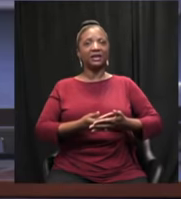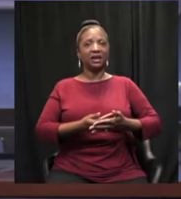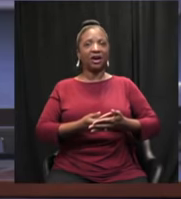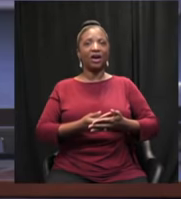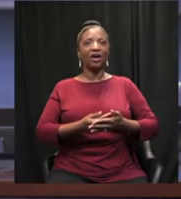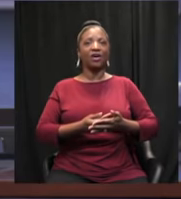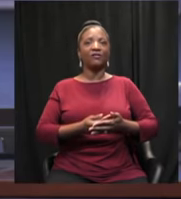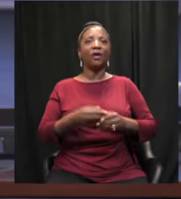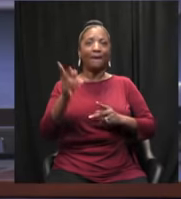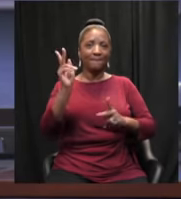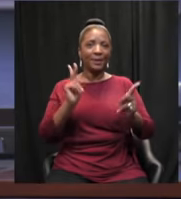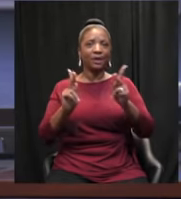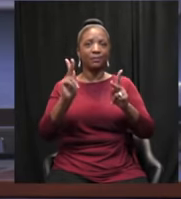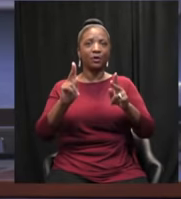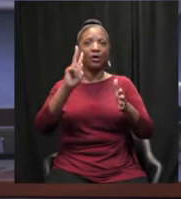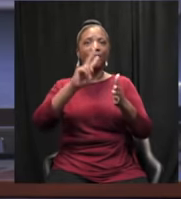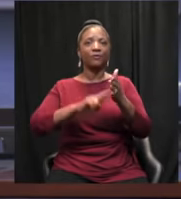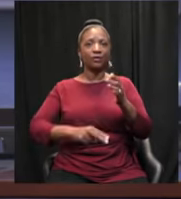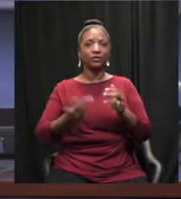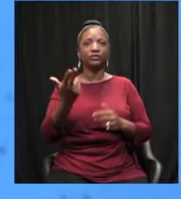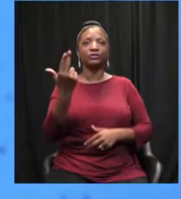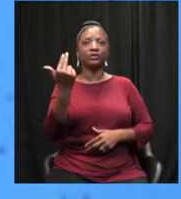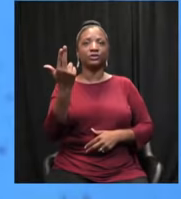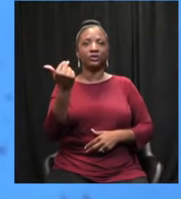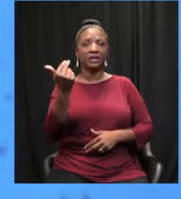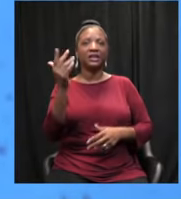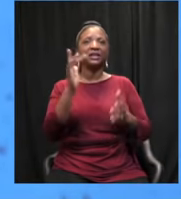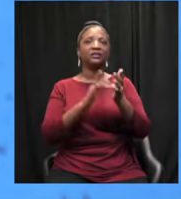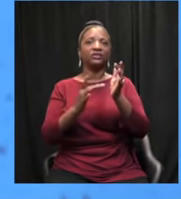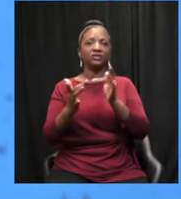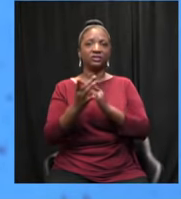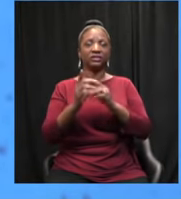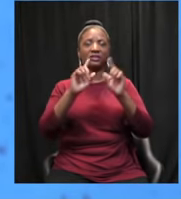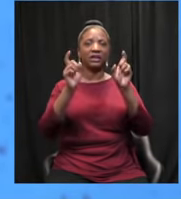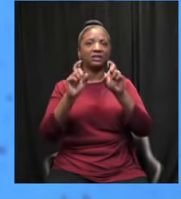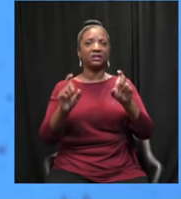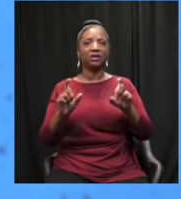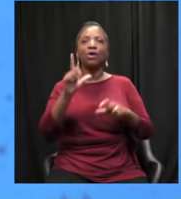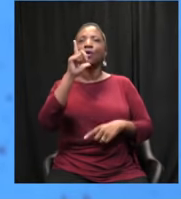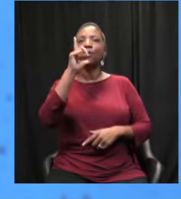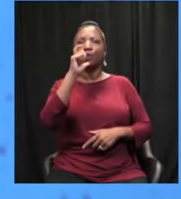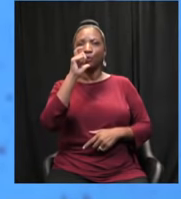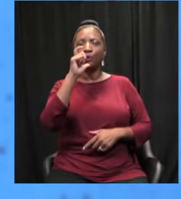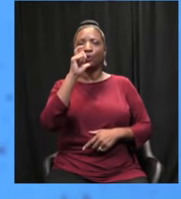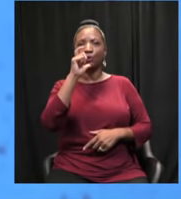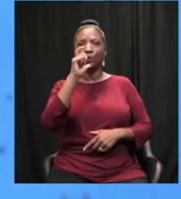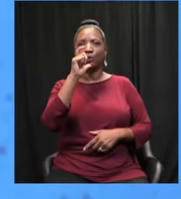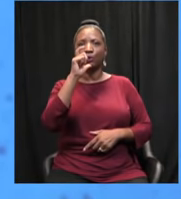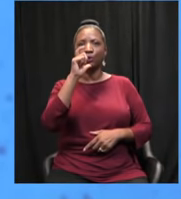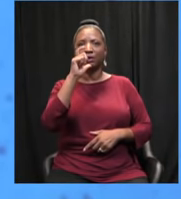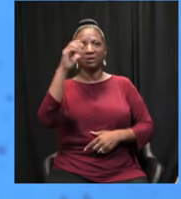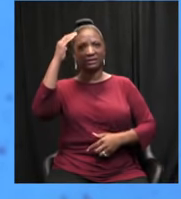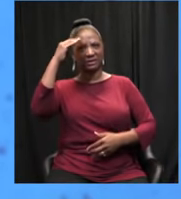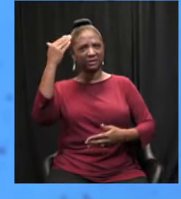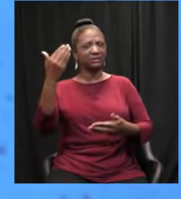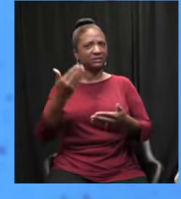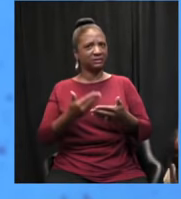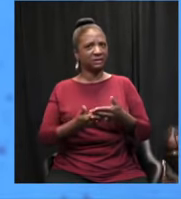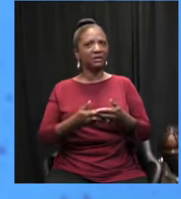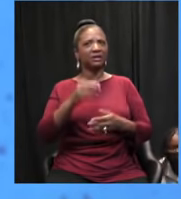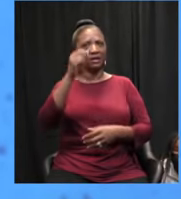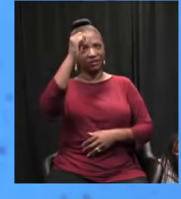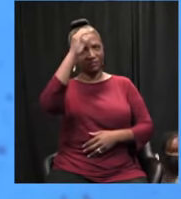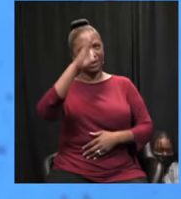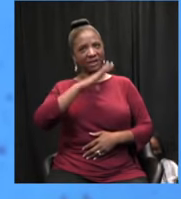man. It's in verse 13 that Jesus, when he asked the question, he says, Who do they say is the Son of Man? What do they say? What are